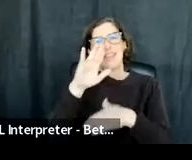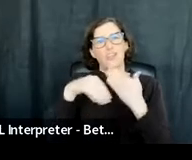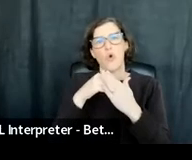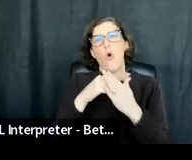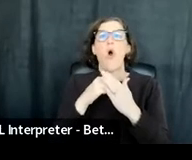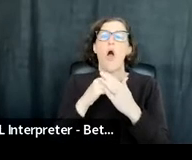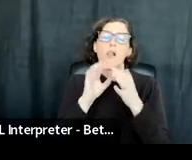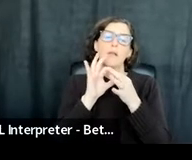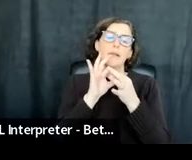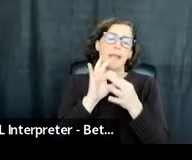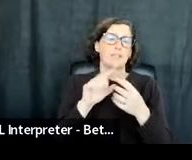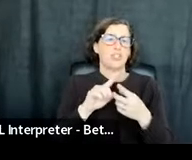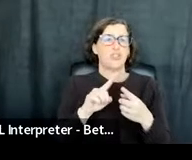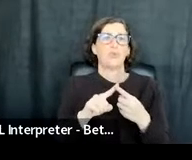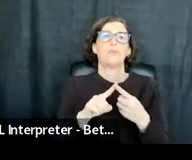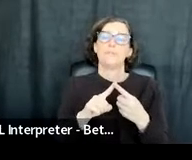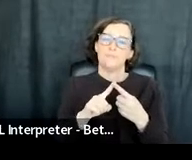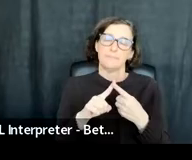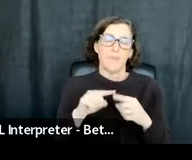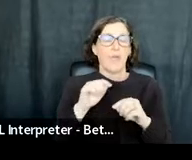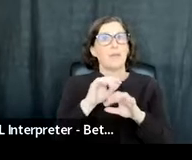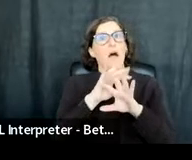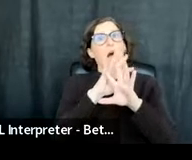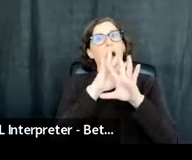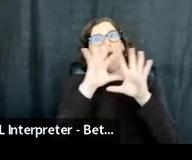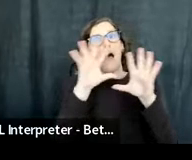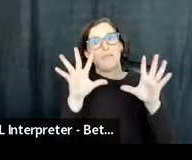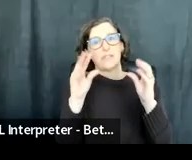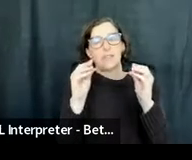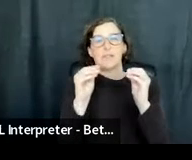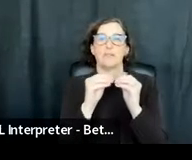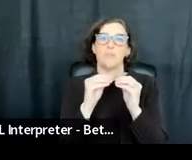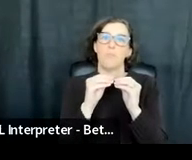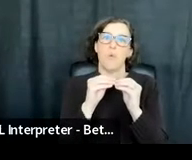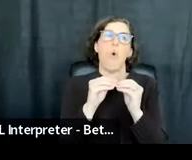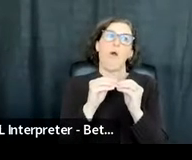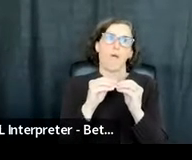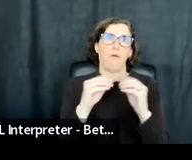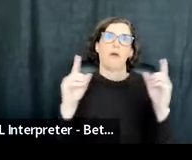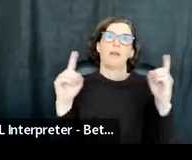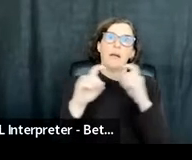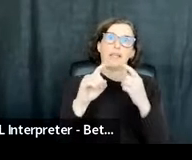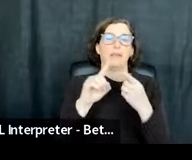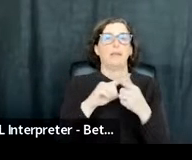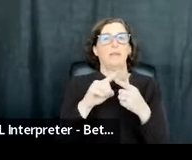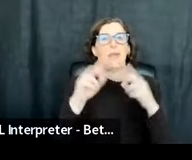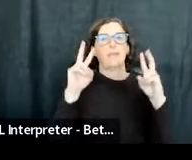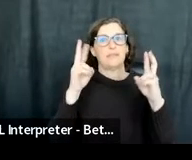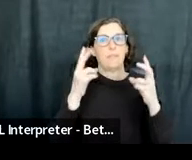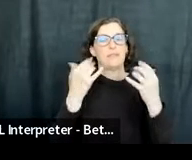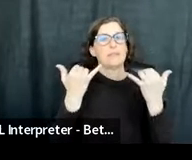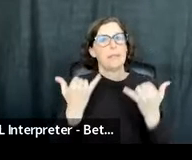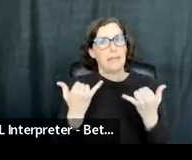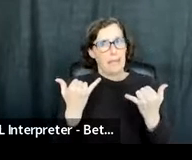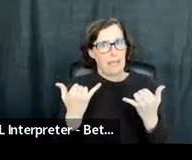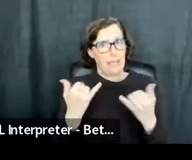having, and this is obviously beyond the scope of even our topic today, but it kind of falls into some of the things we talked